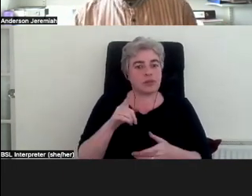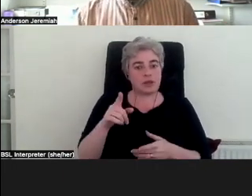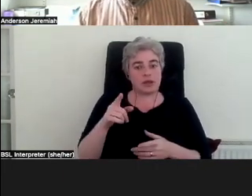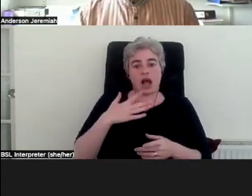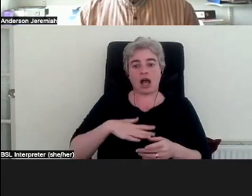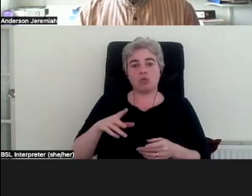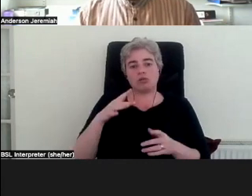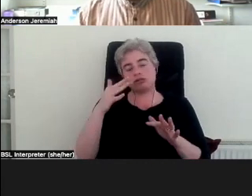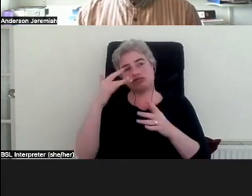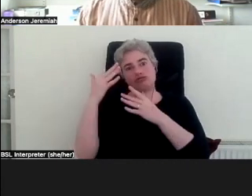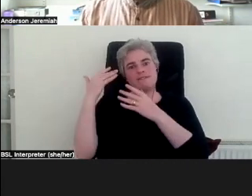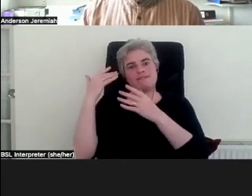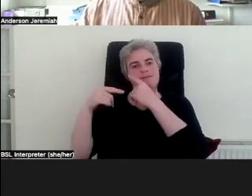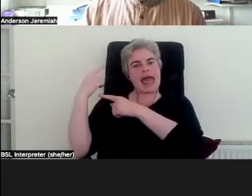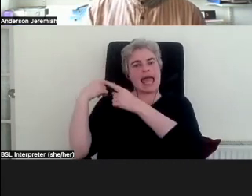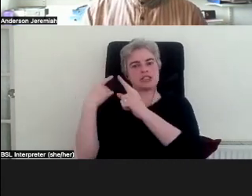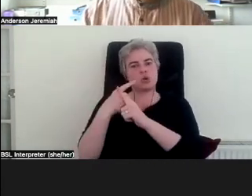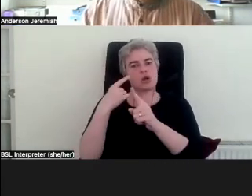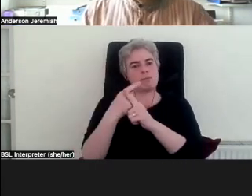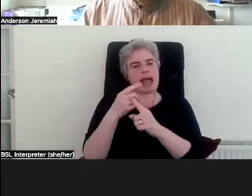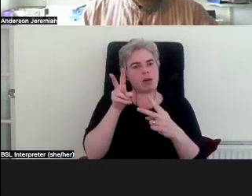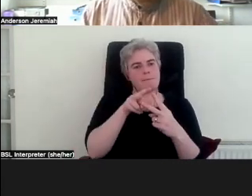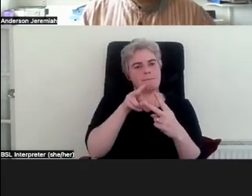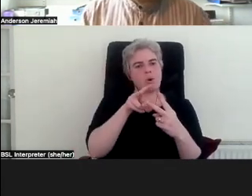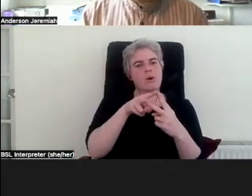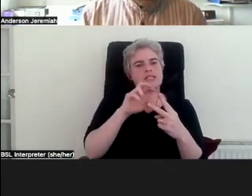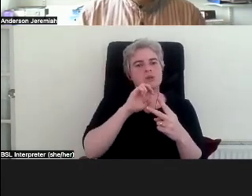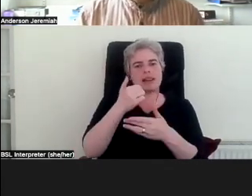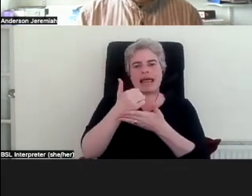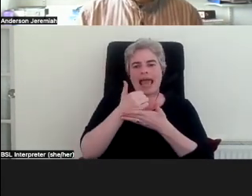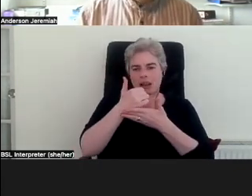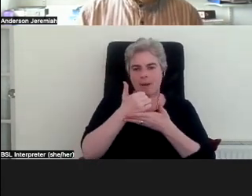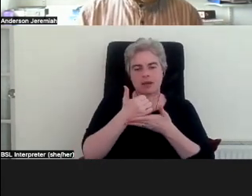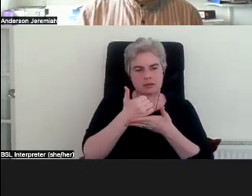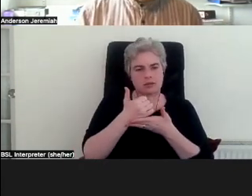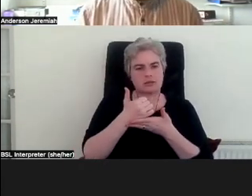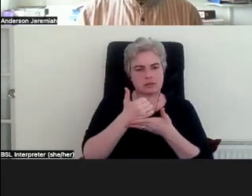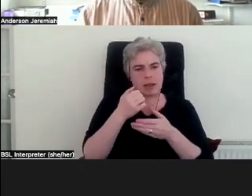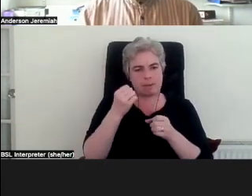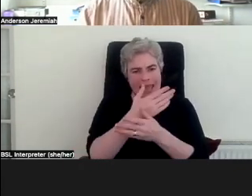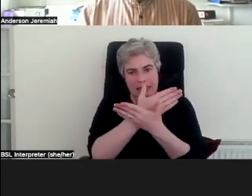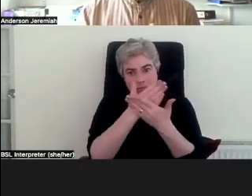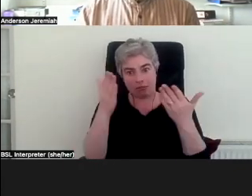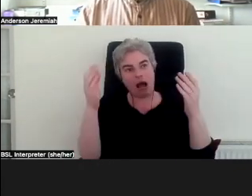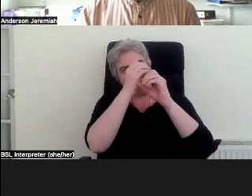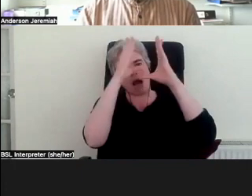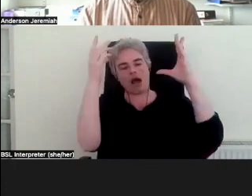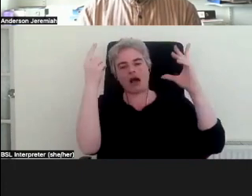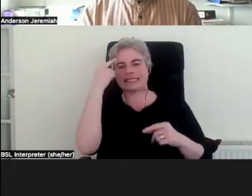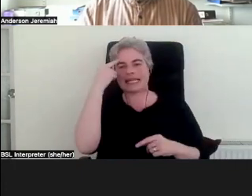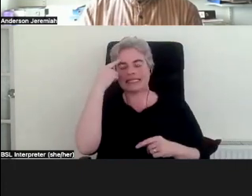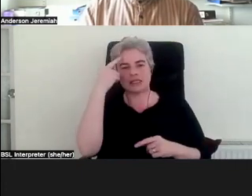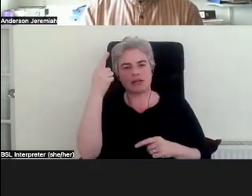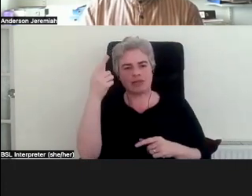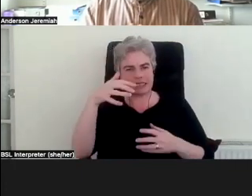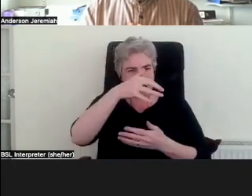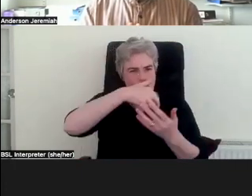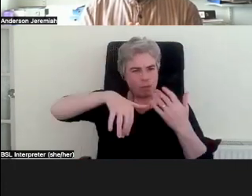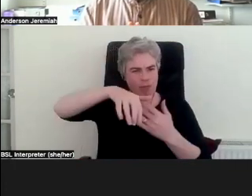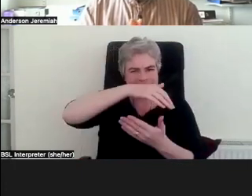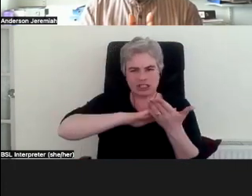of reflect on a couple of points that will help us in making sense of this complex